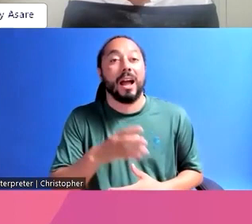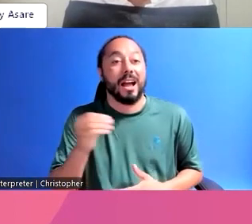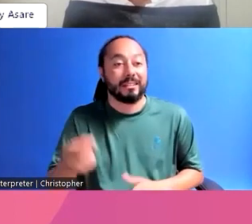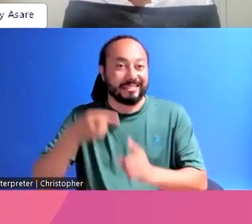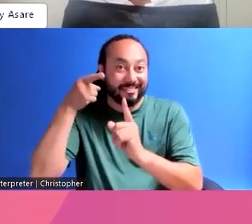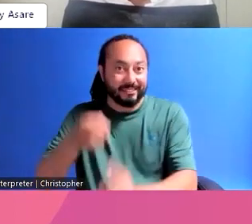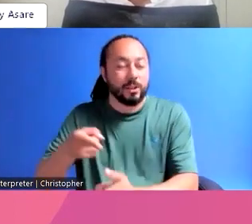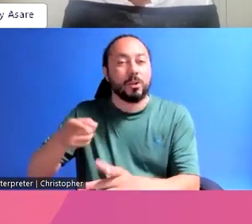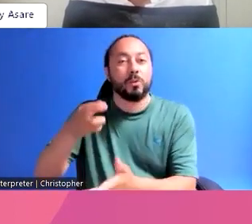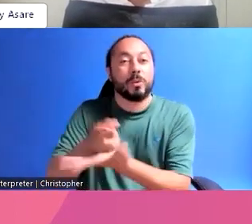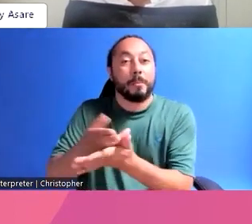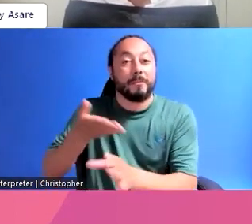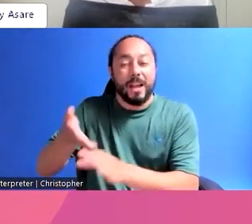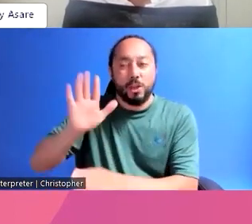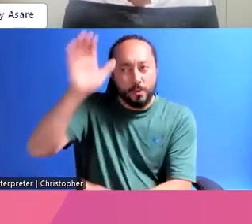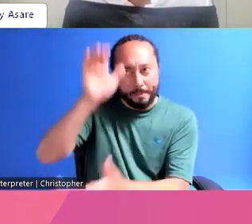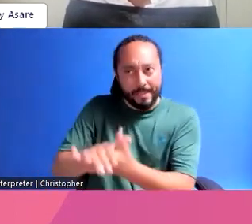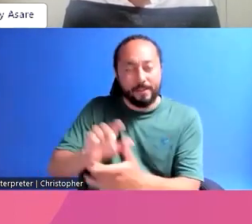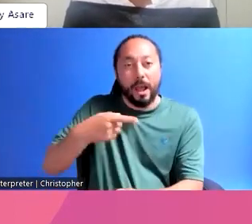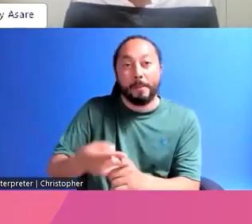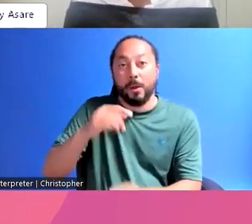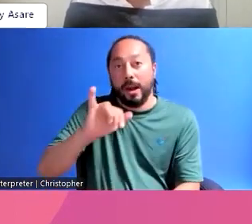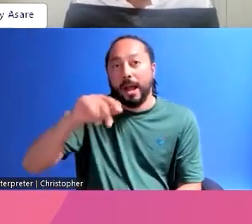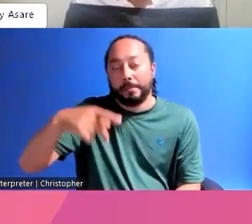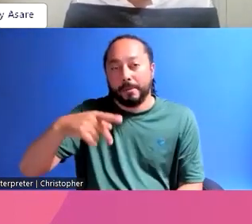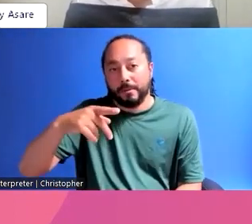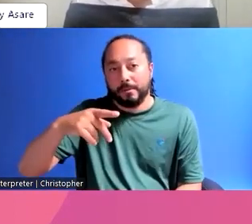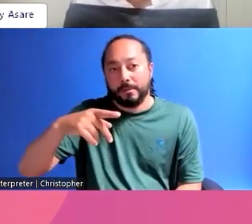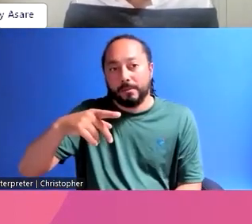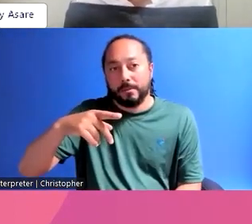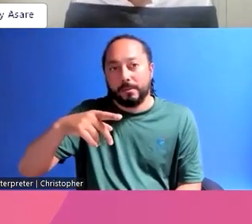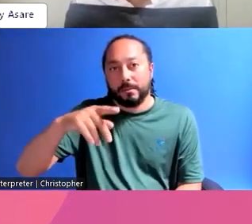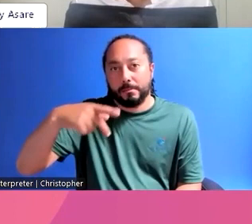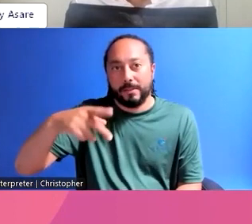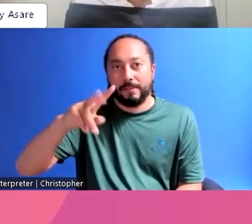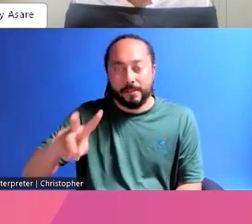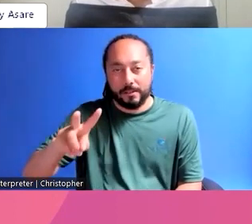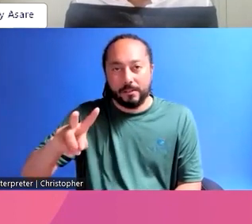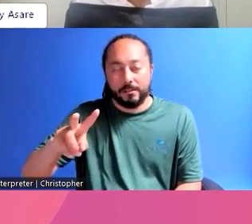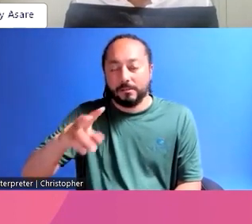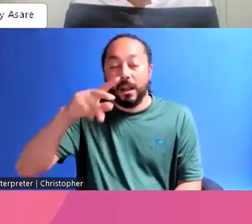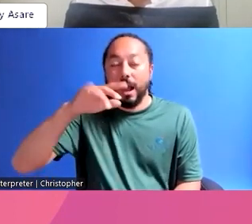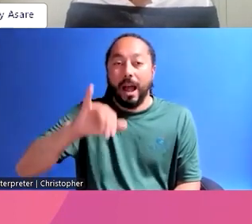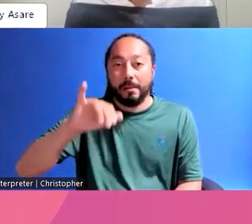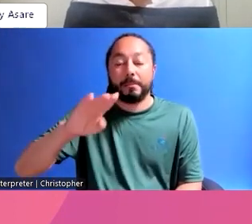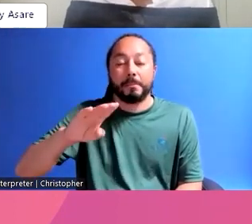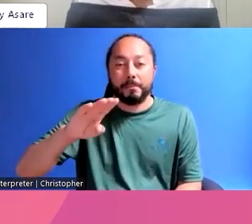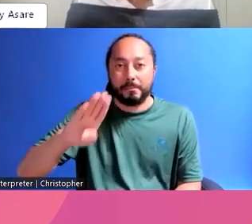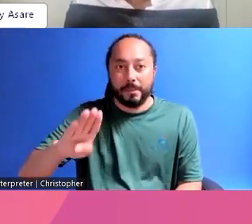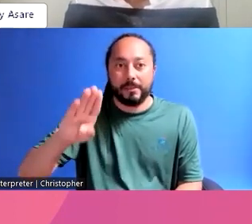professionals believed about IPV and about TBI. And then the opportunity to do